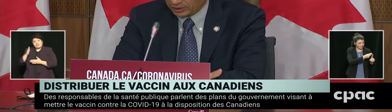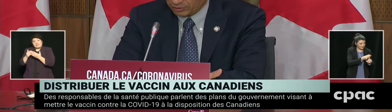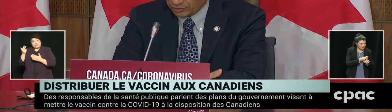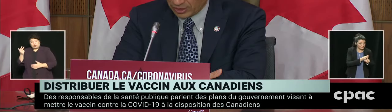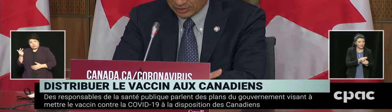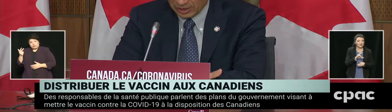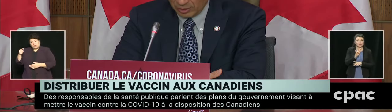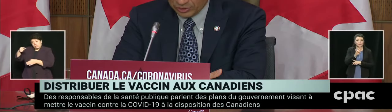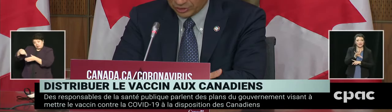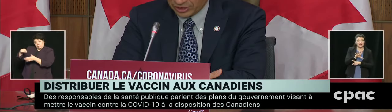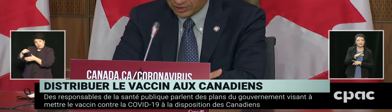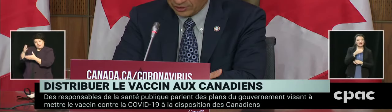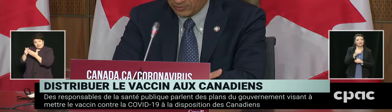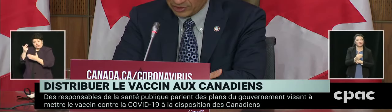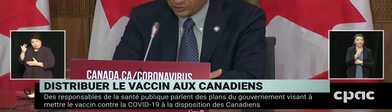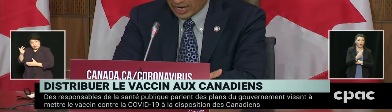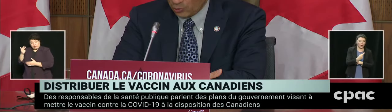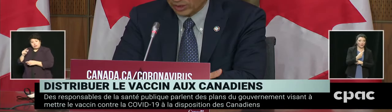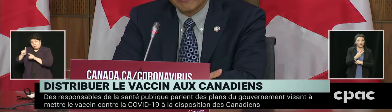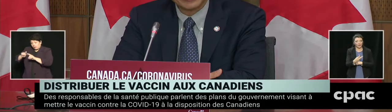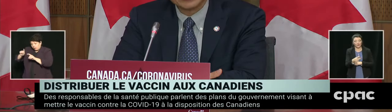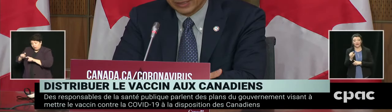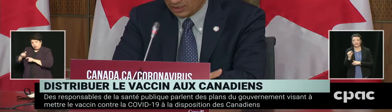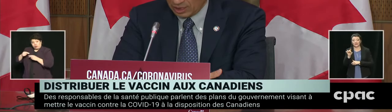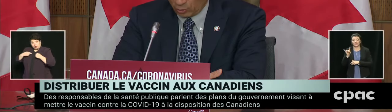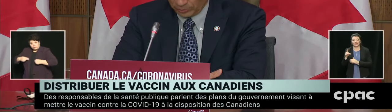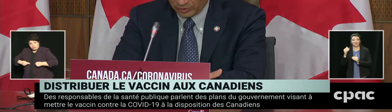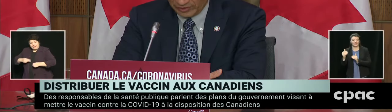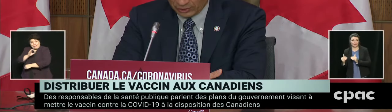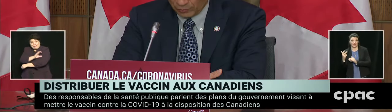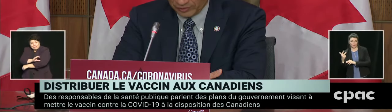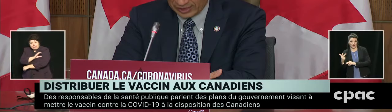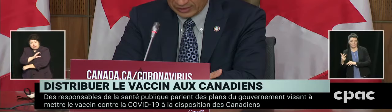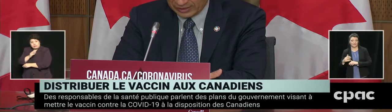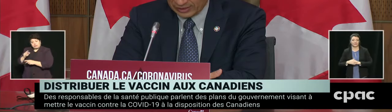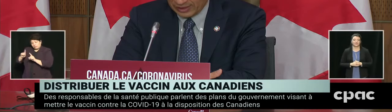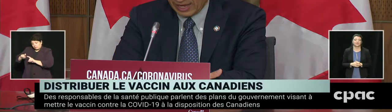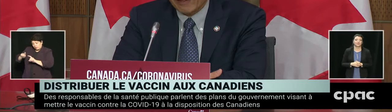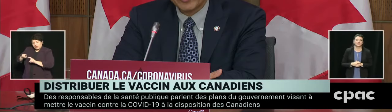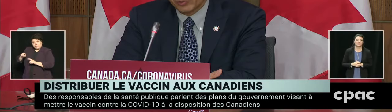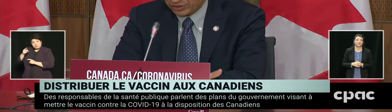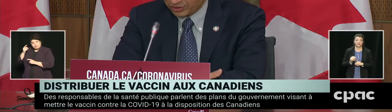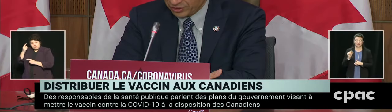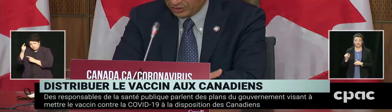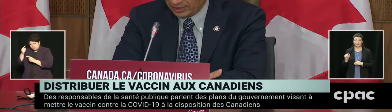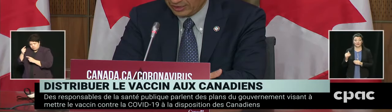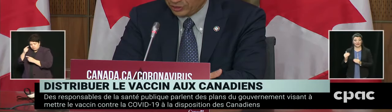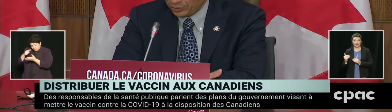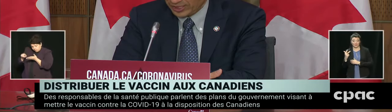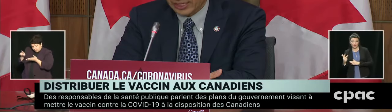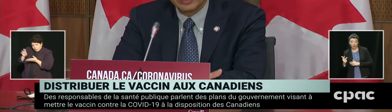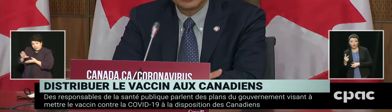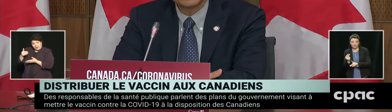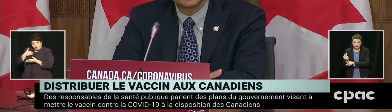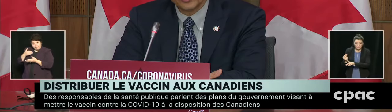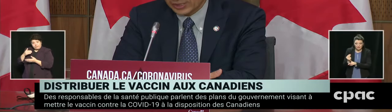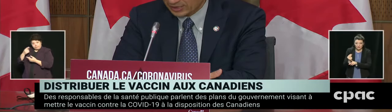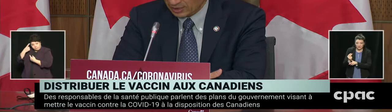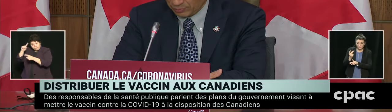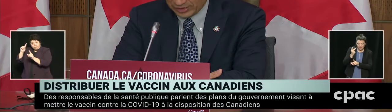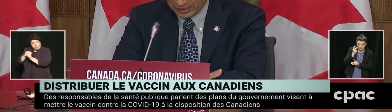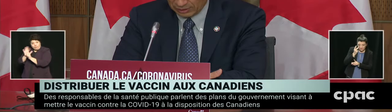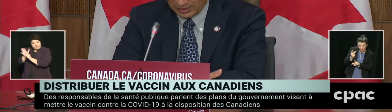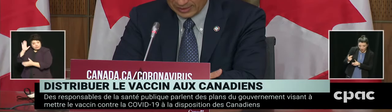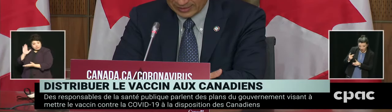3 clinical trials, which are designed to measure how well a vaccine will prevent COVID-19, have been registered in the UK, the